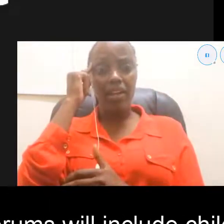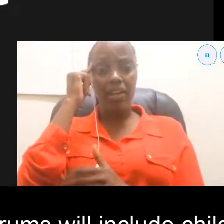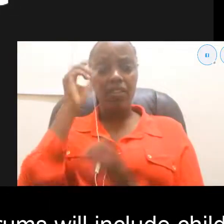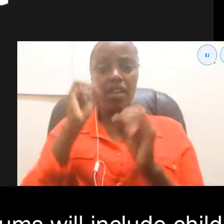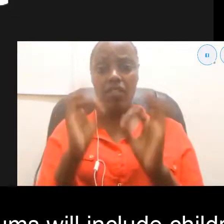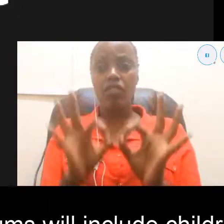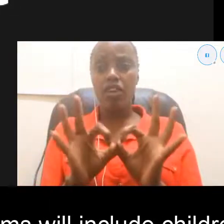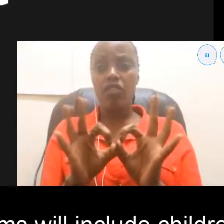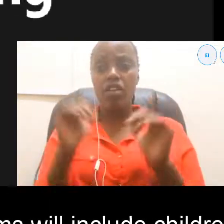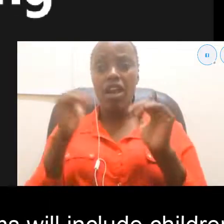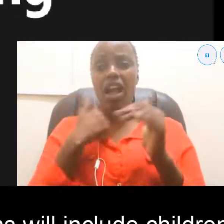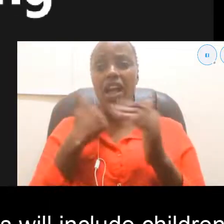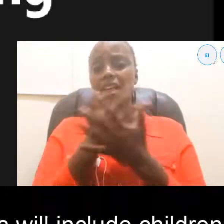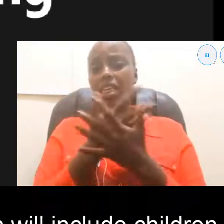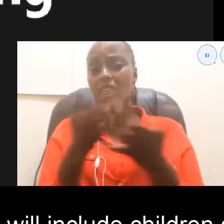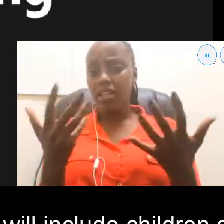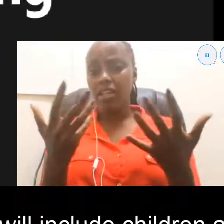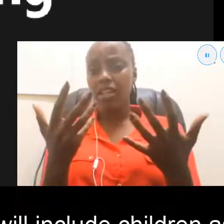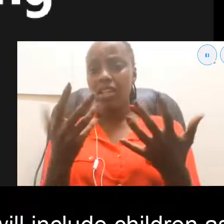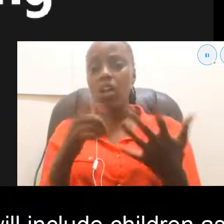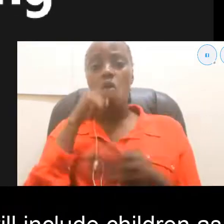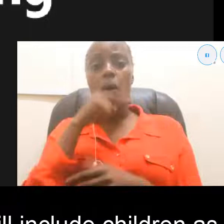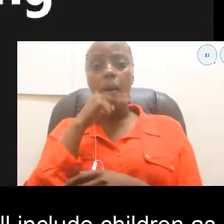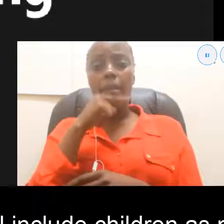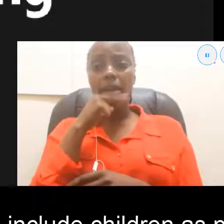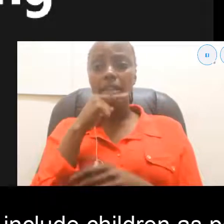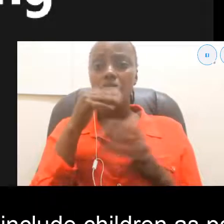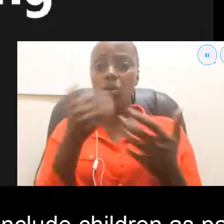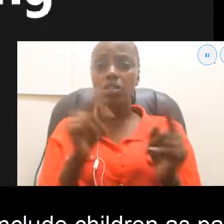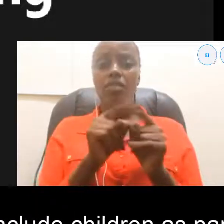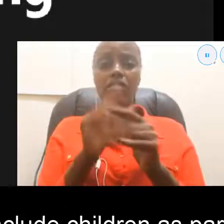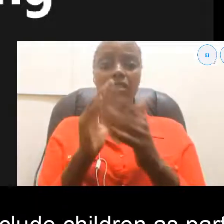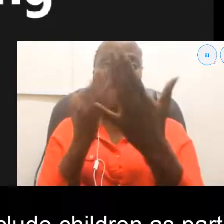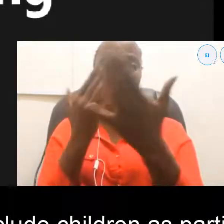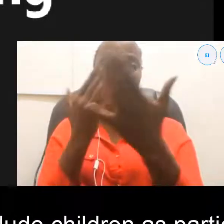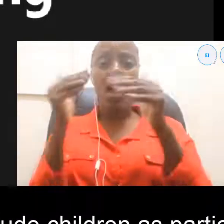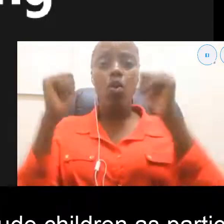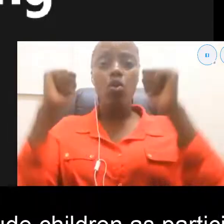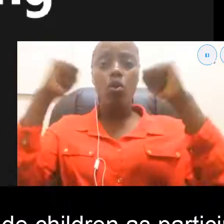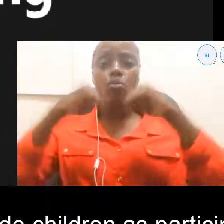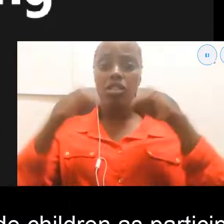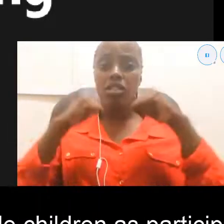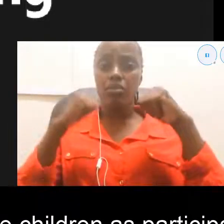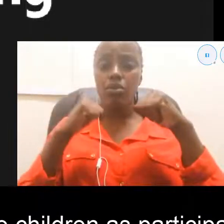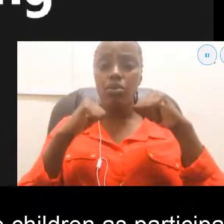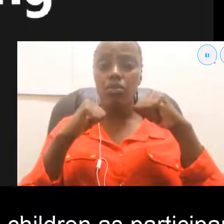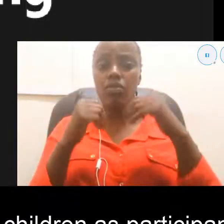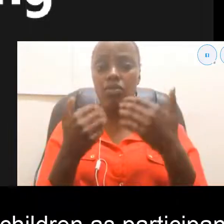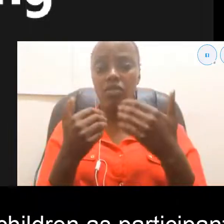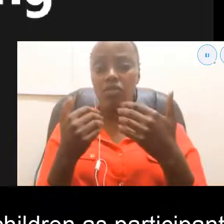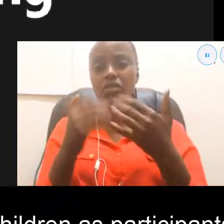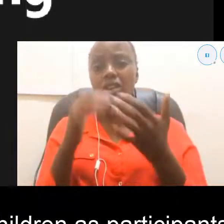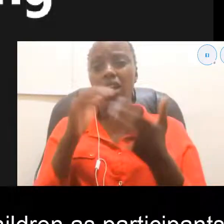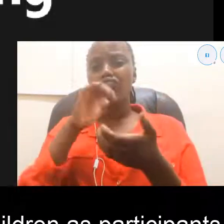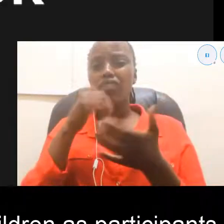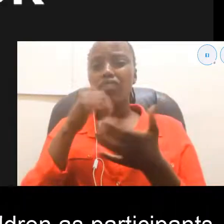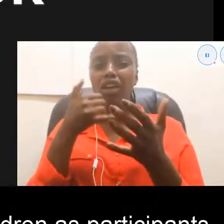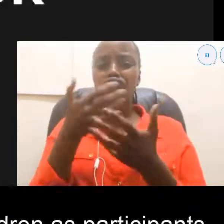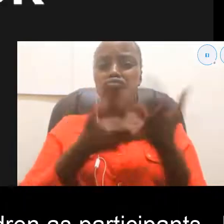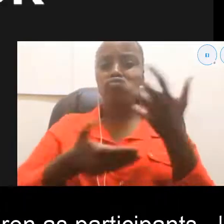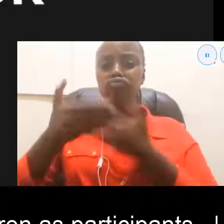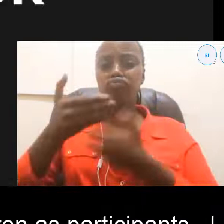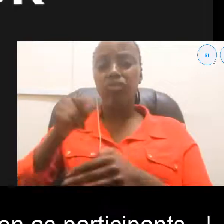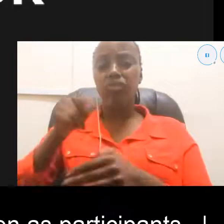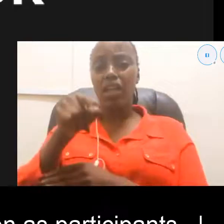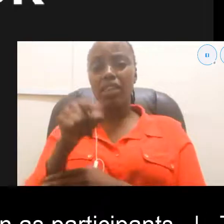if you have any comments or suggestions on how we can better engage at the forum,